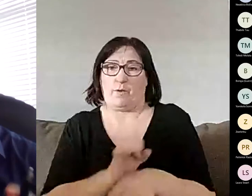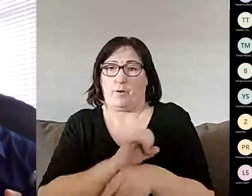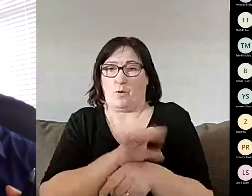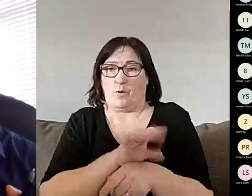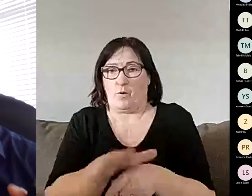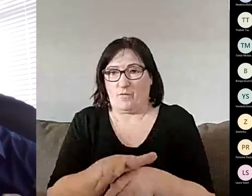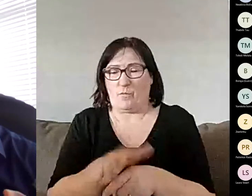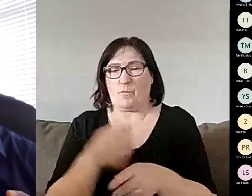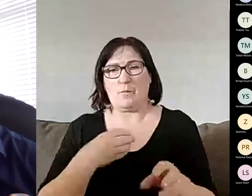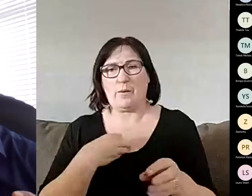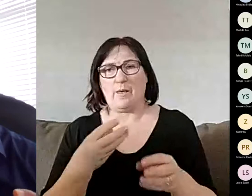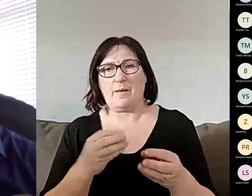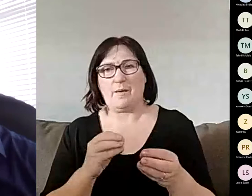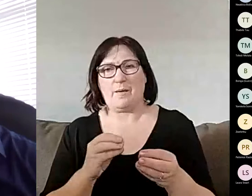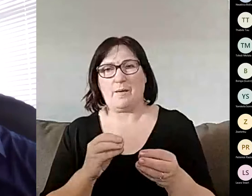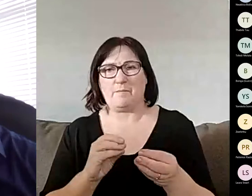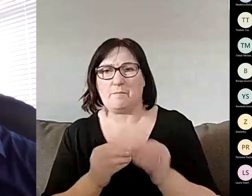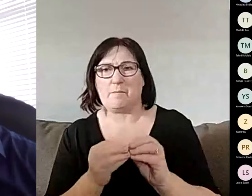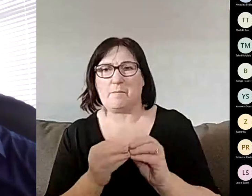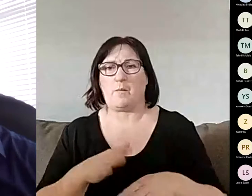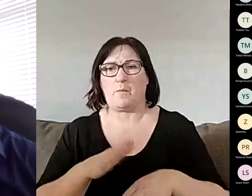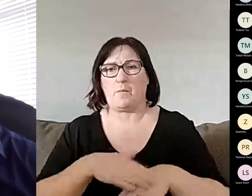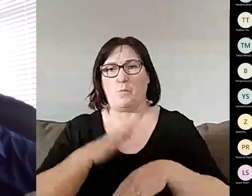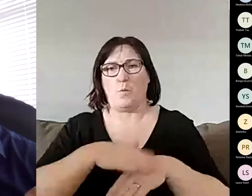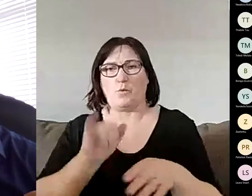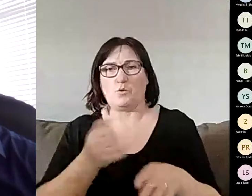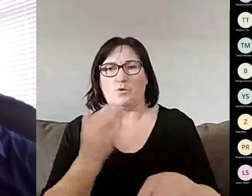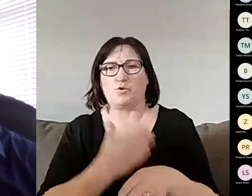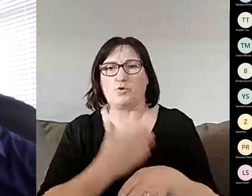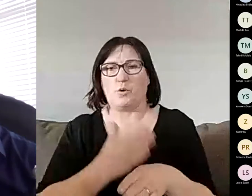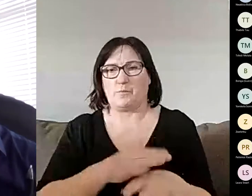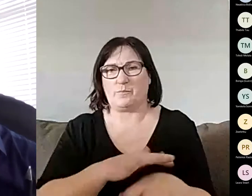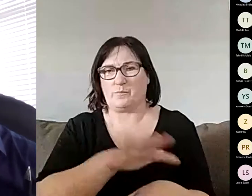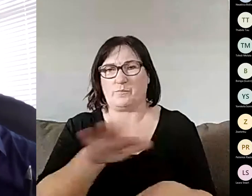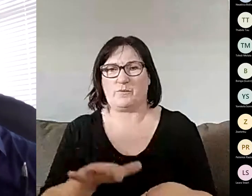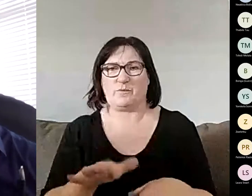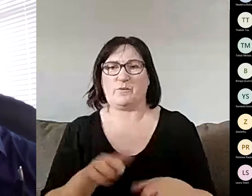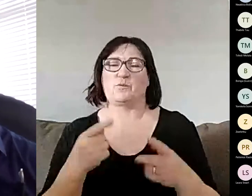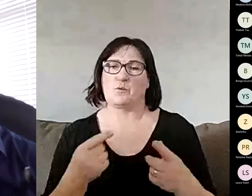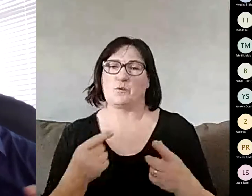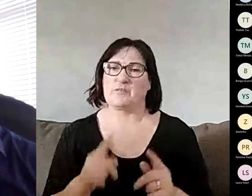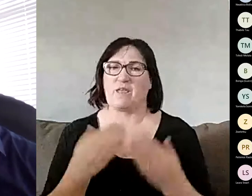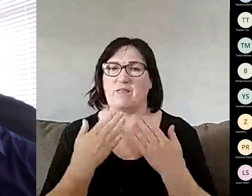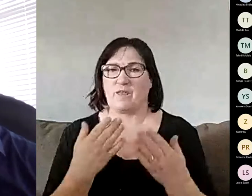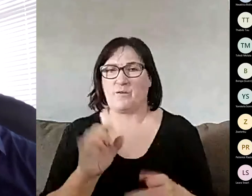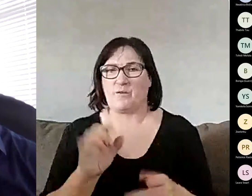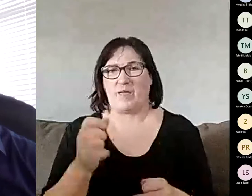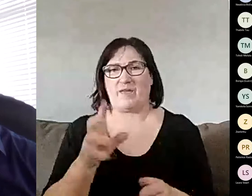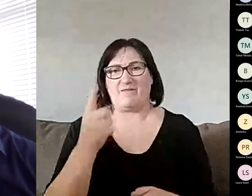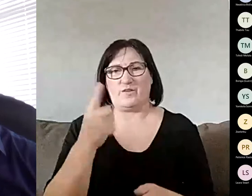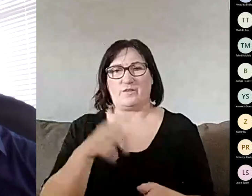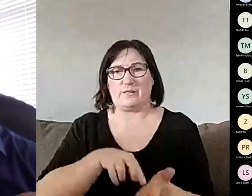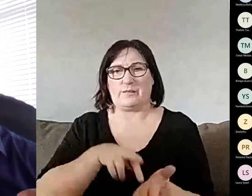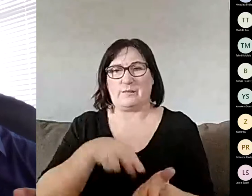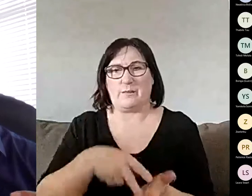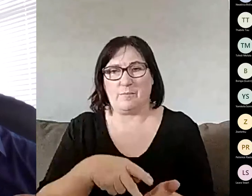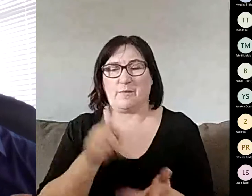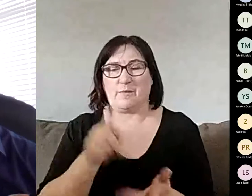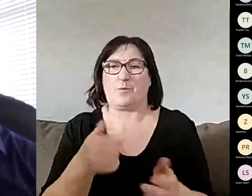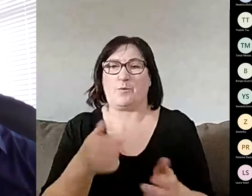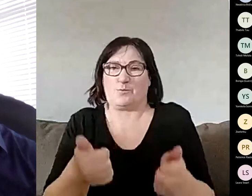our community at large. So thank you all today for taking the first step to doing that by joining us. So whether you're a